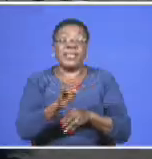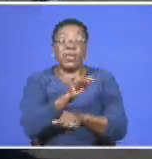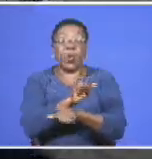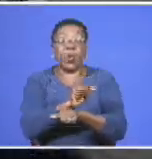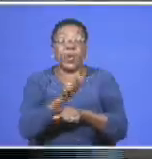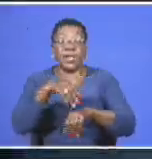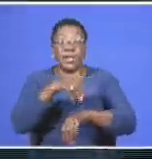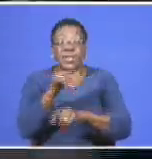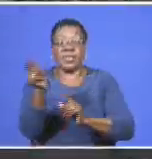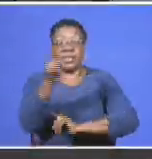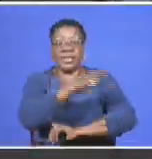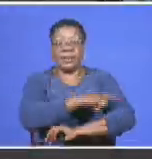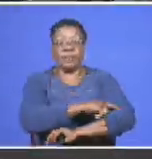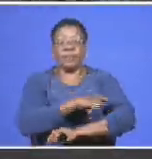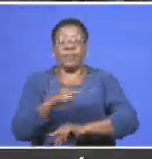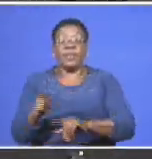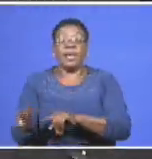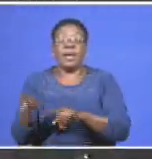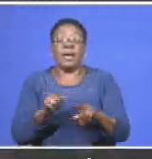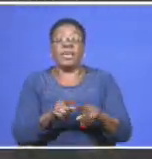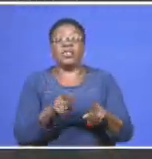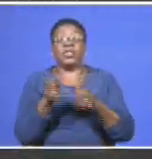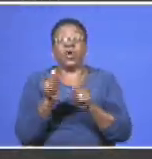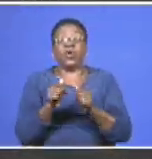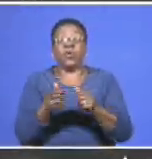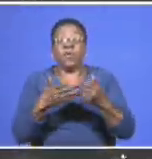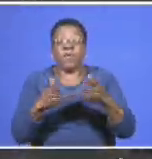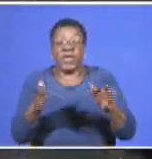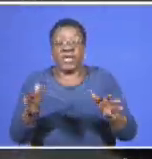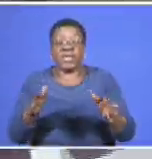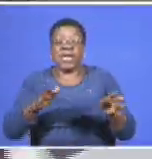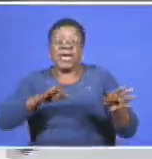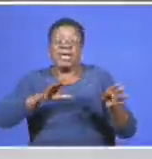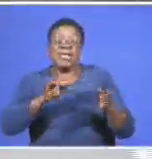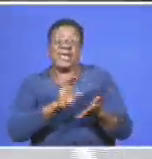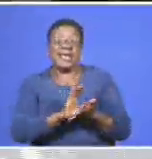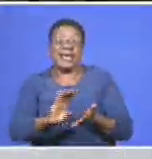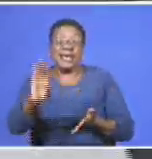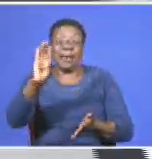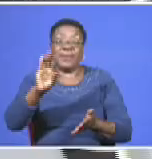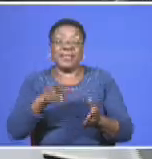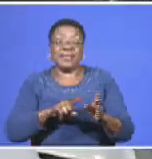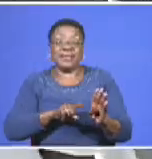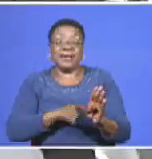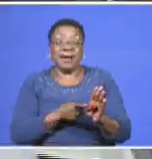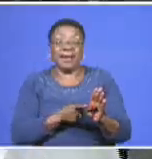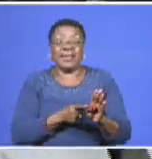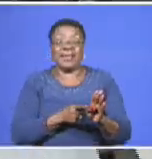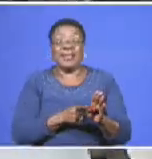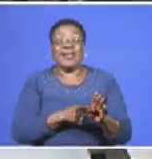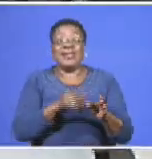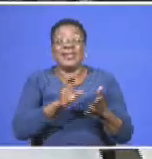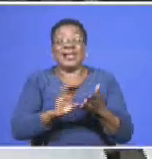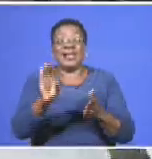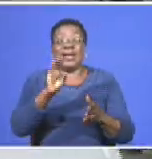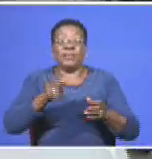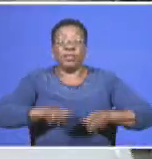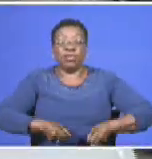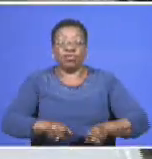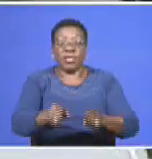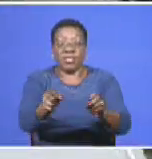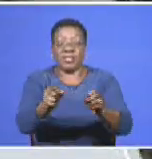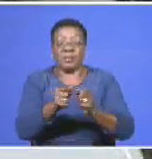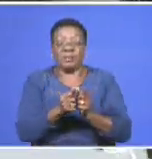As Junkanooers began rushing off of Bay this morning, cleanup crews sprang into action to get a jump start in efforts to clear the